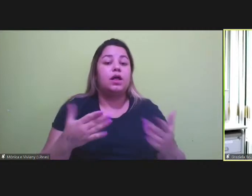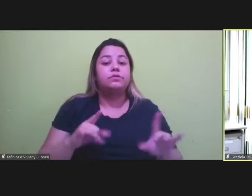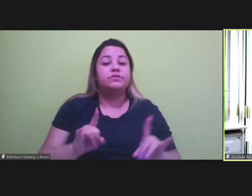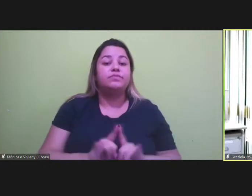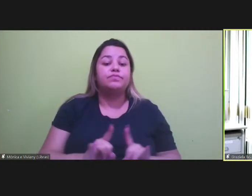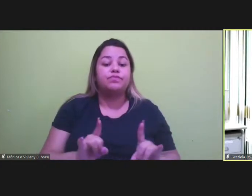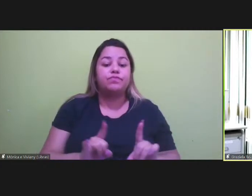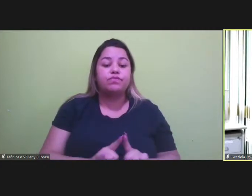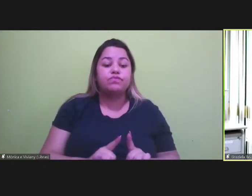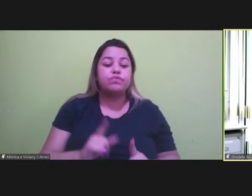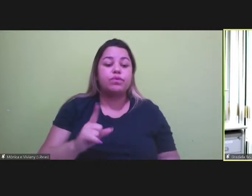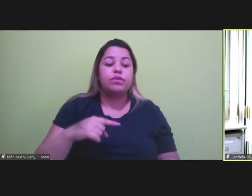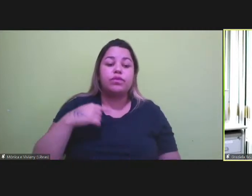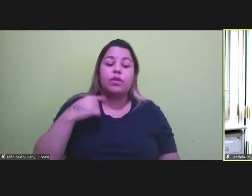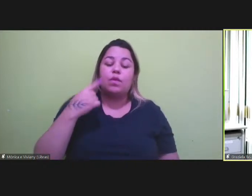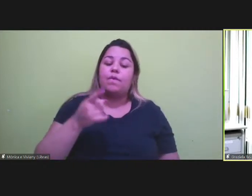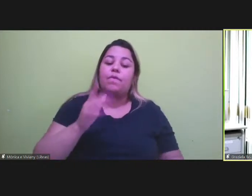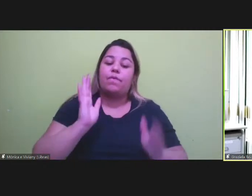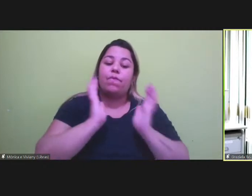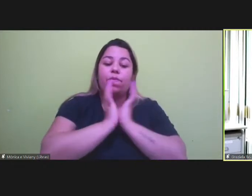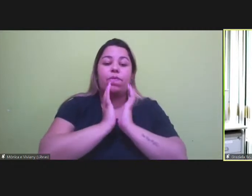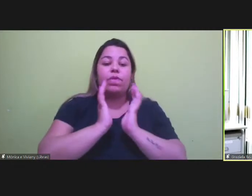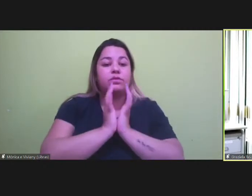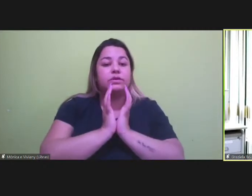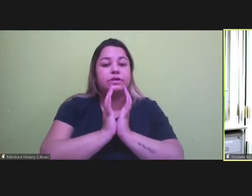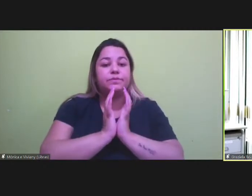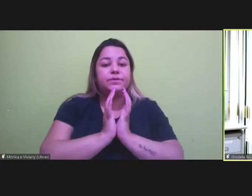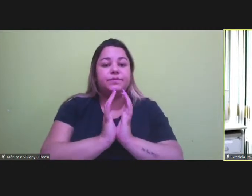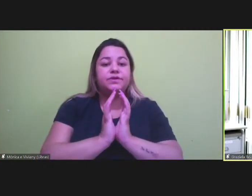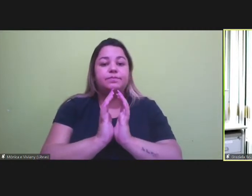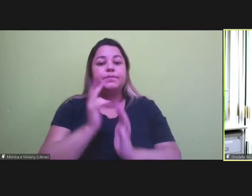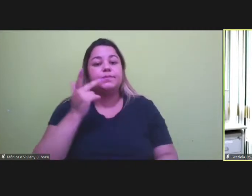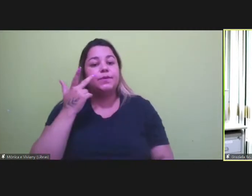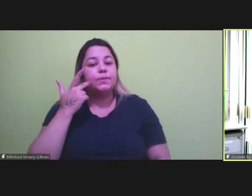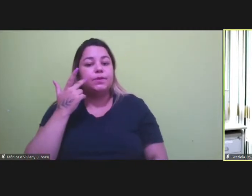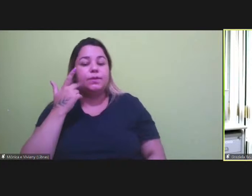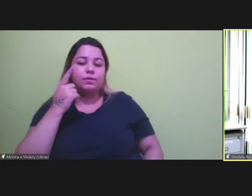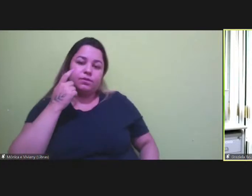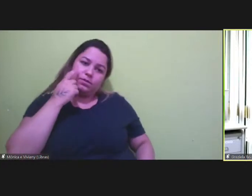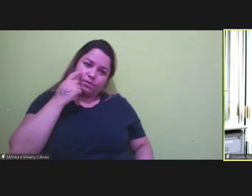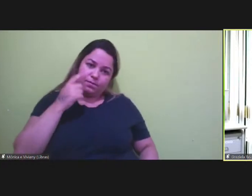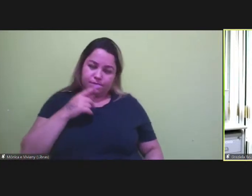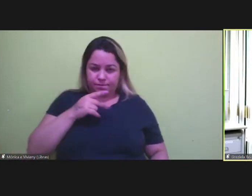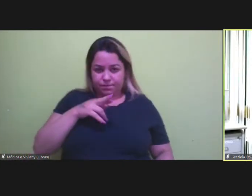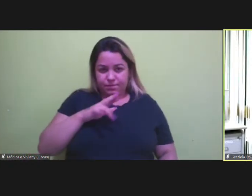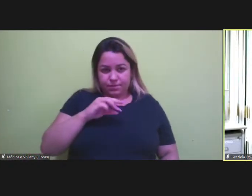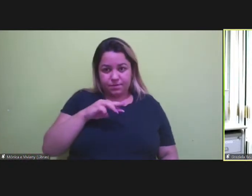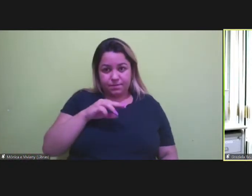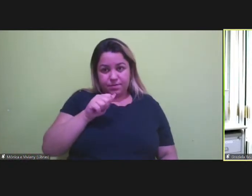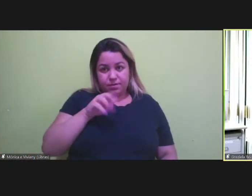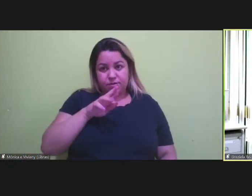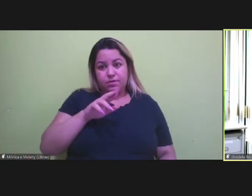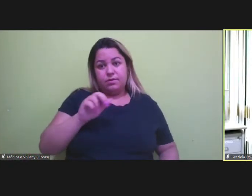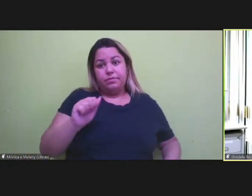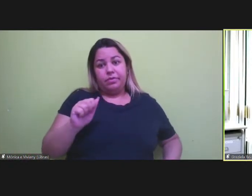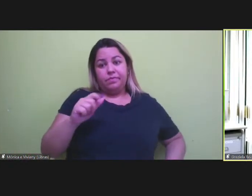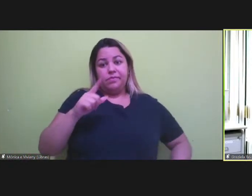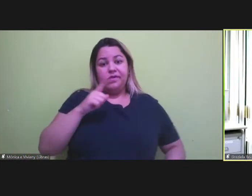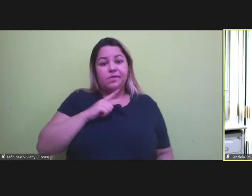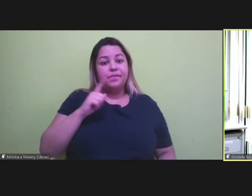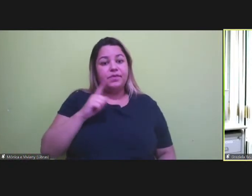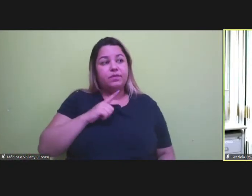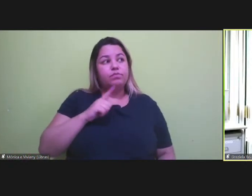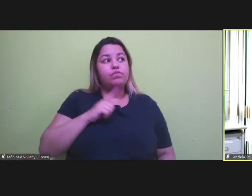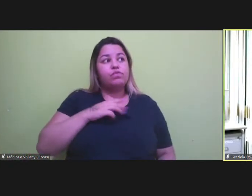to other teams from the world of primary healthcare, is one of the few